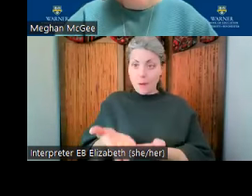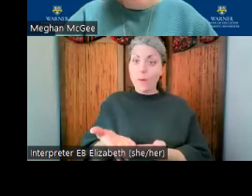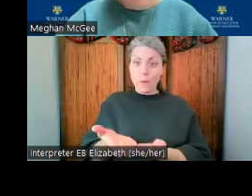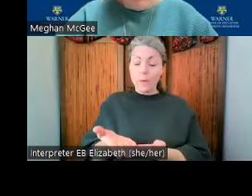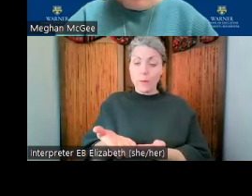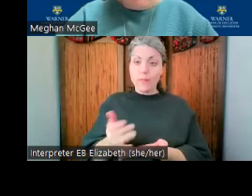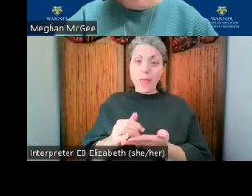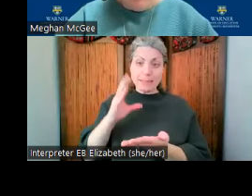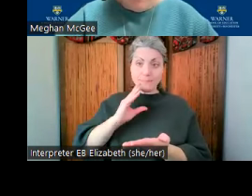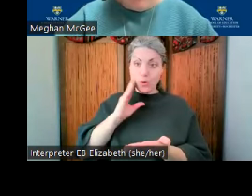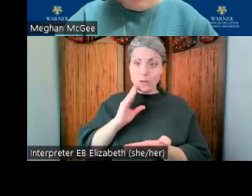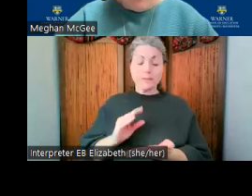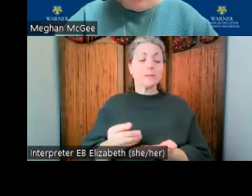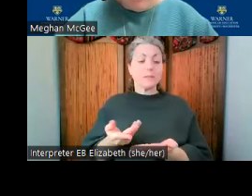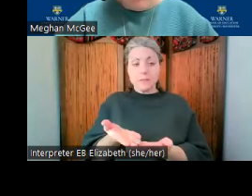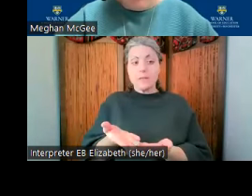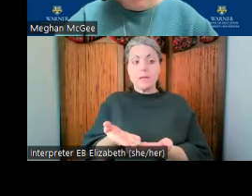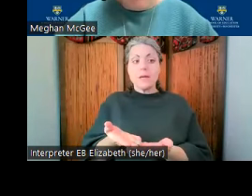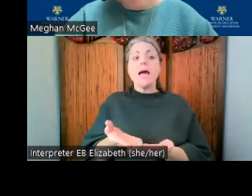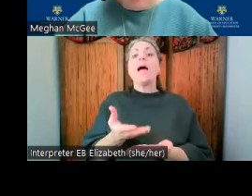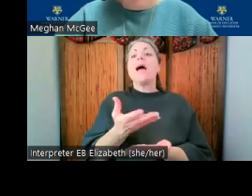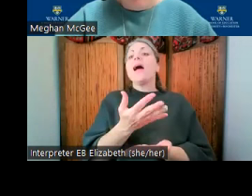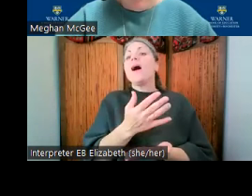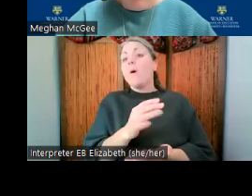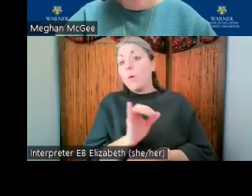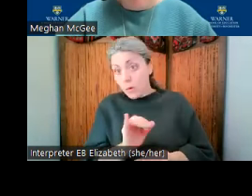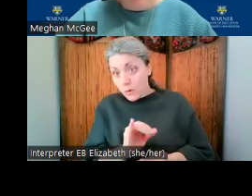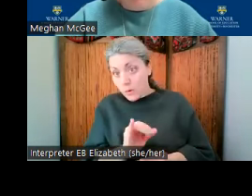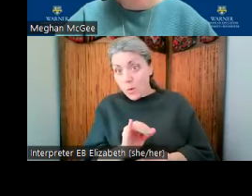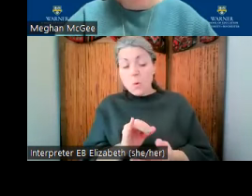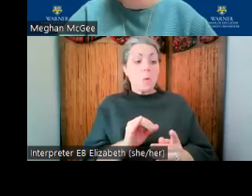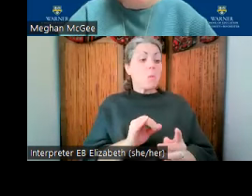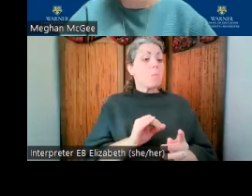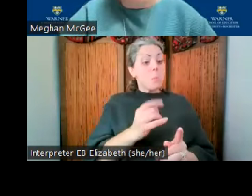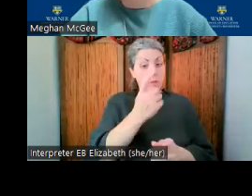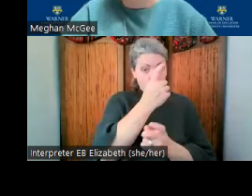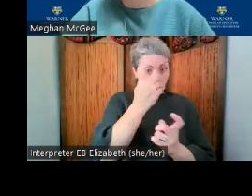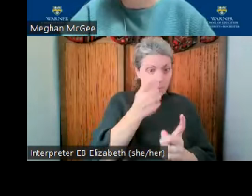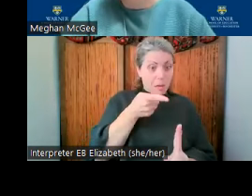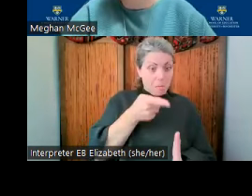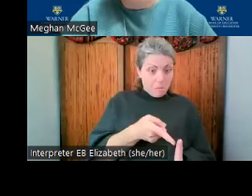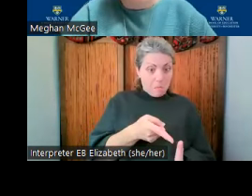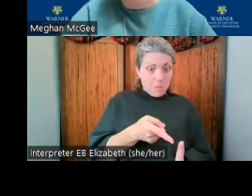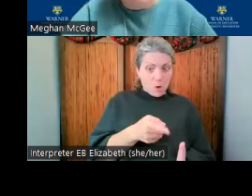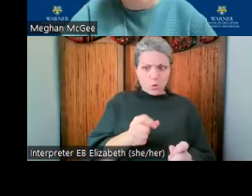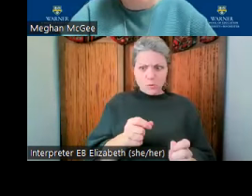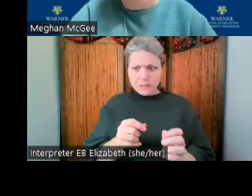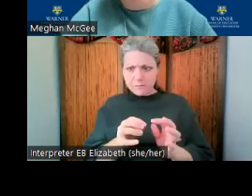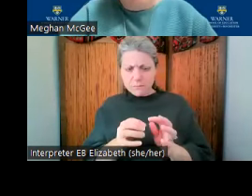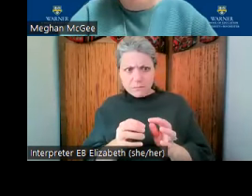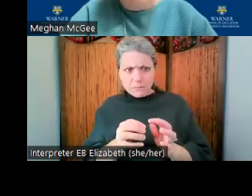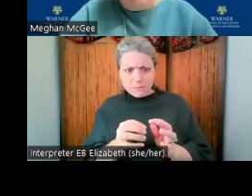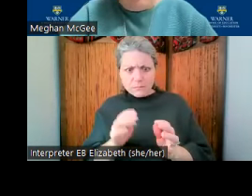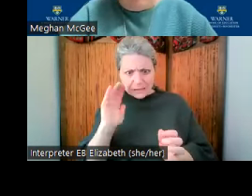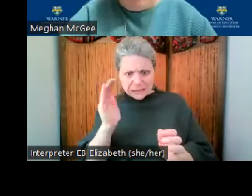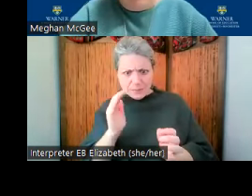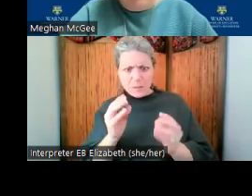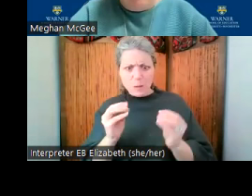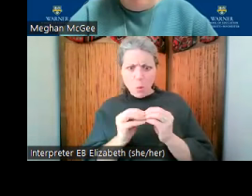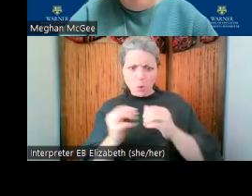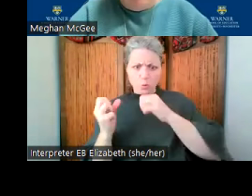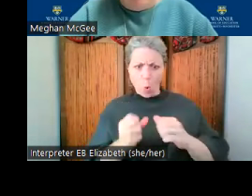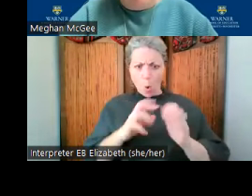we also run into other situations where the trauma may have a more significant and apparent role in the